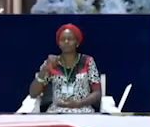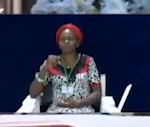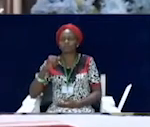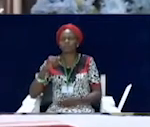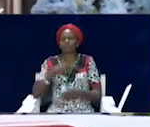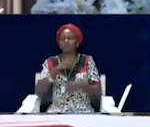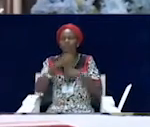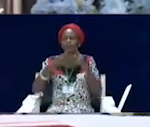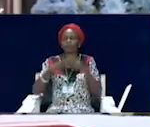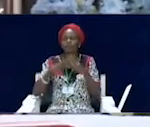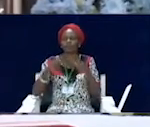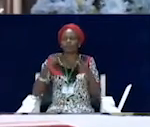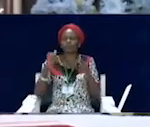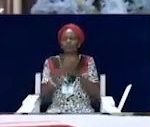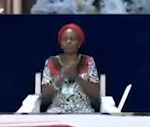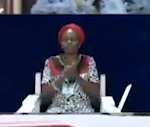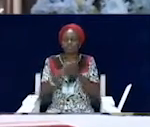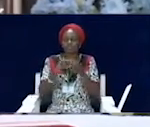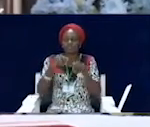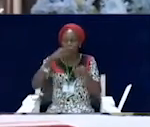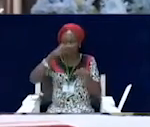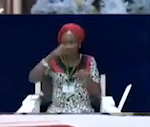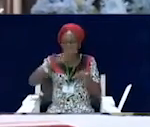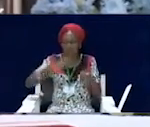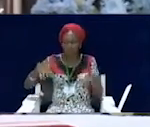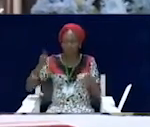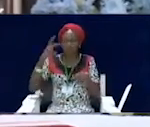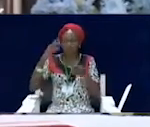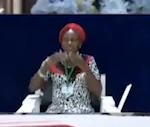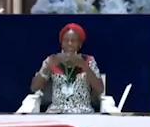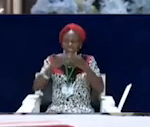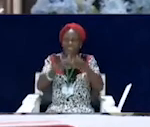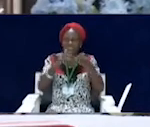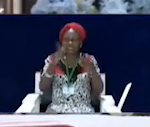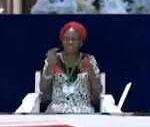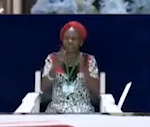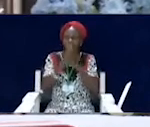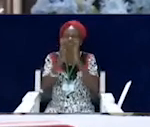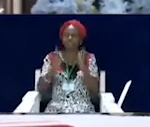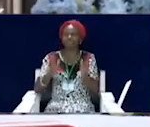And when that little one was leading the prayer,